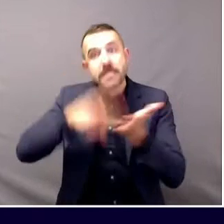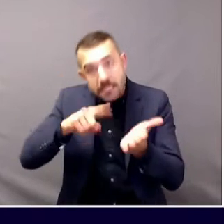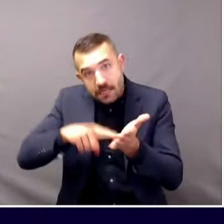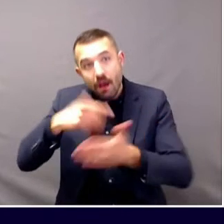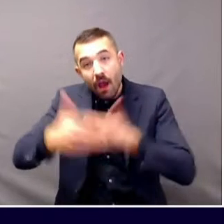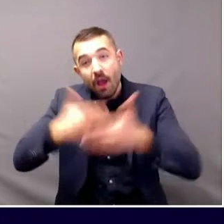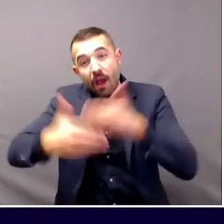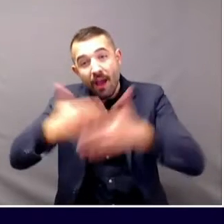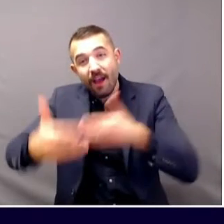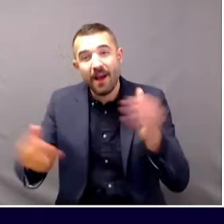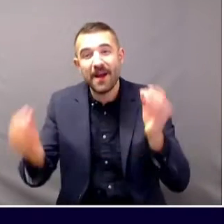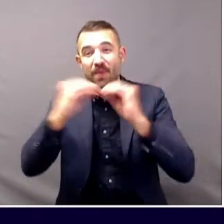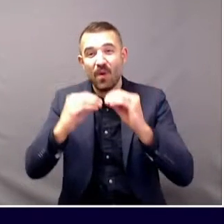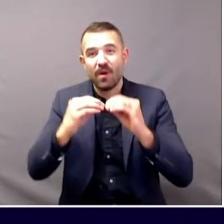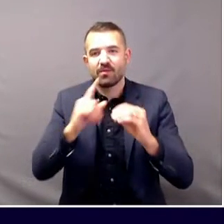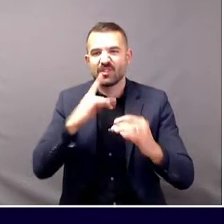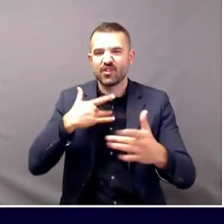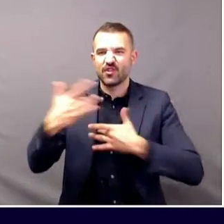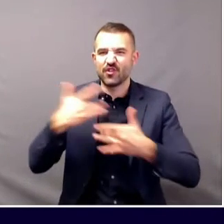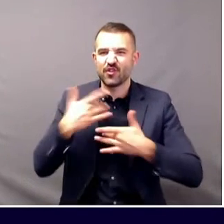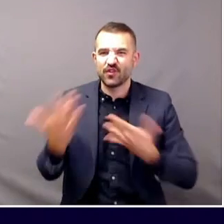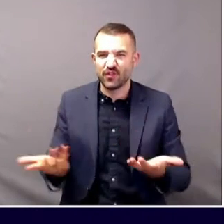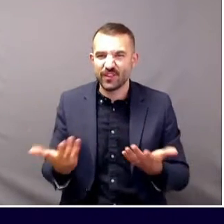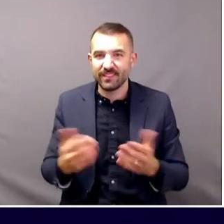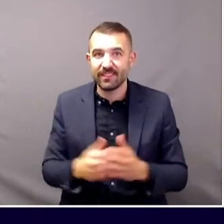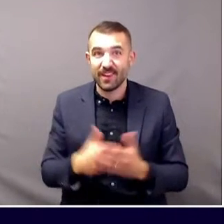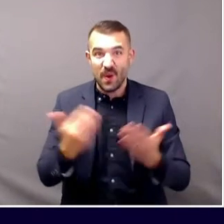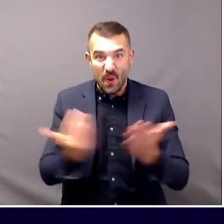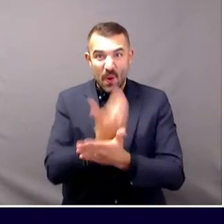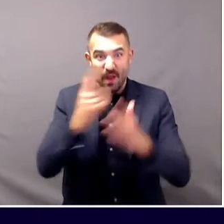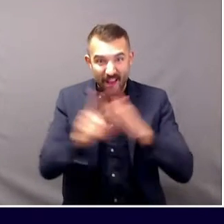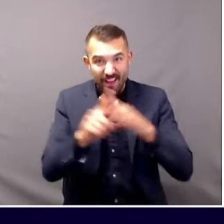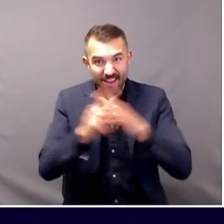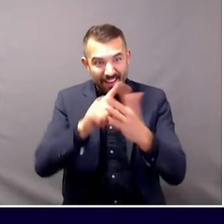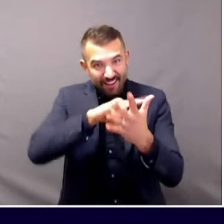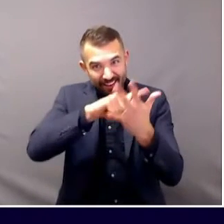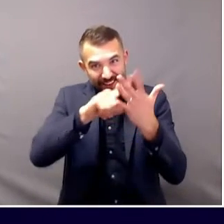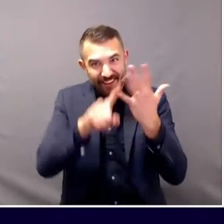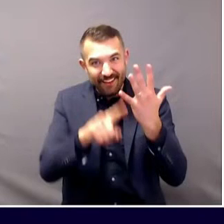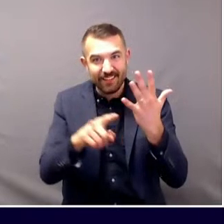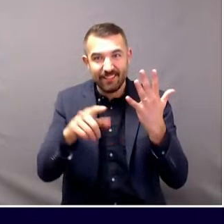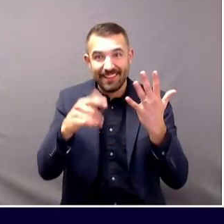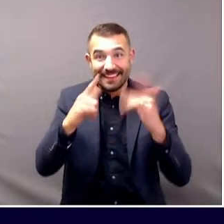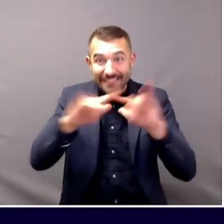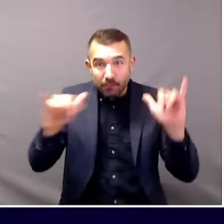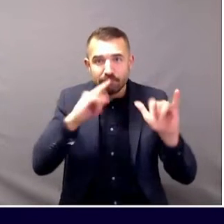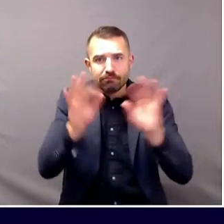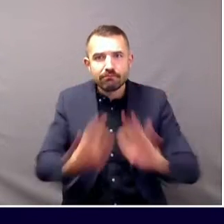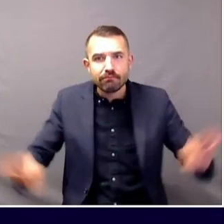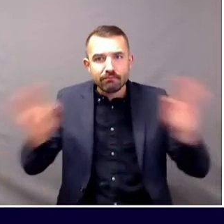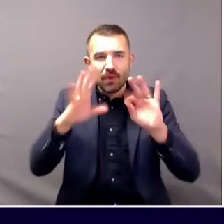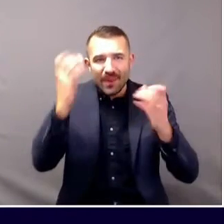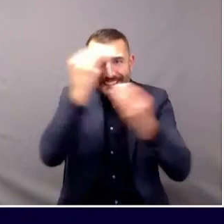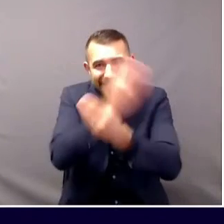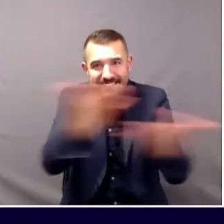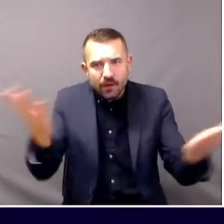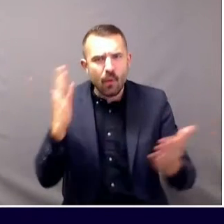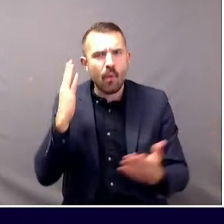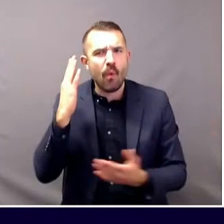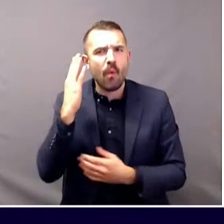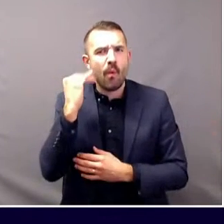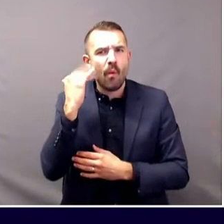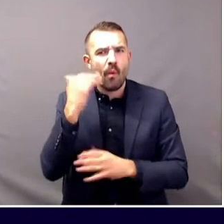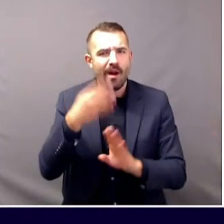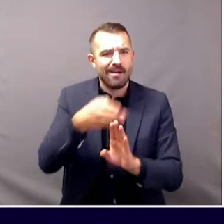is concerning, but it's also important to bear in mind that we have insight into what's going on because of the continued